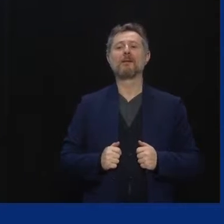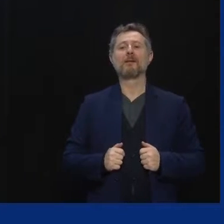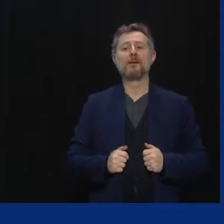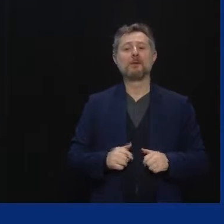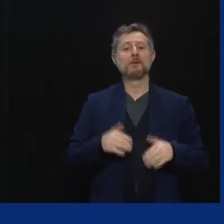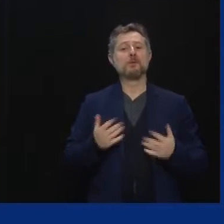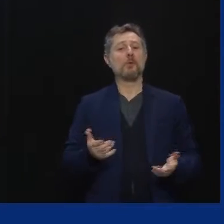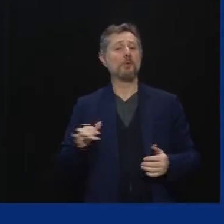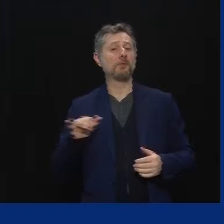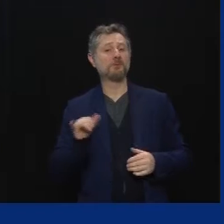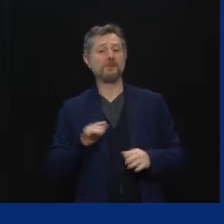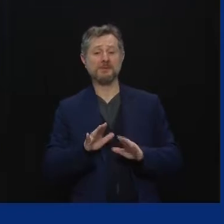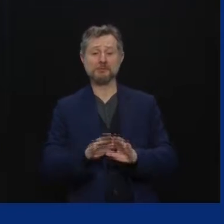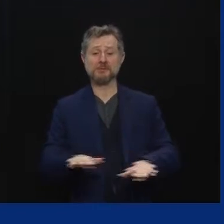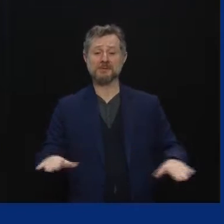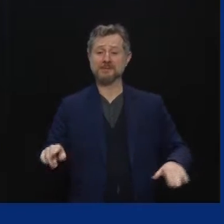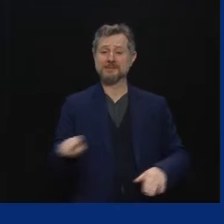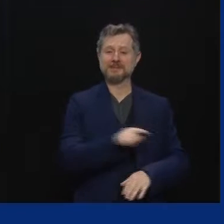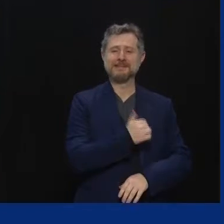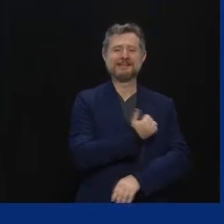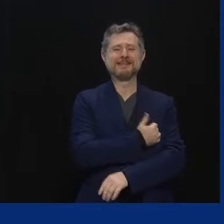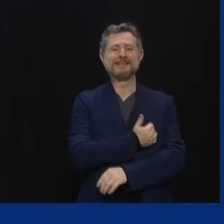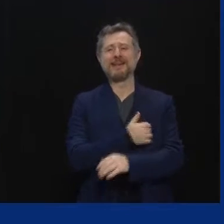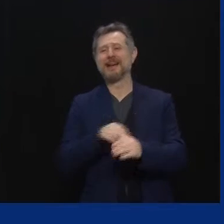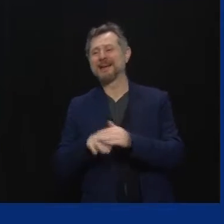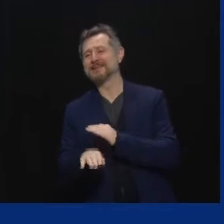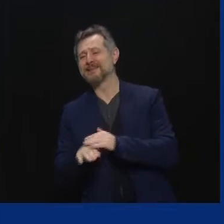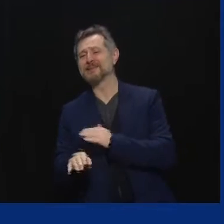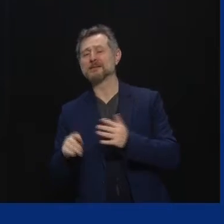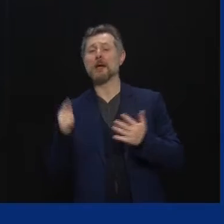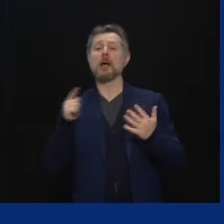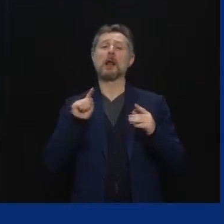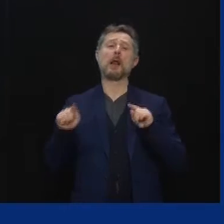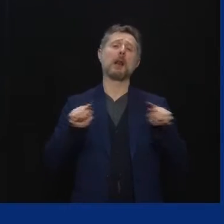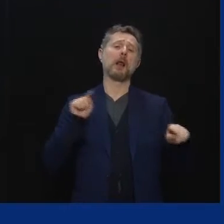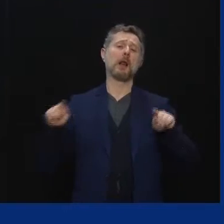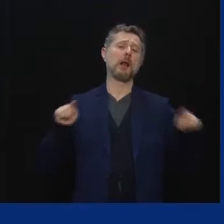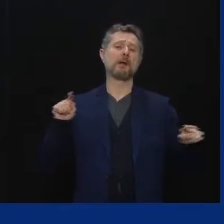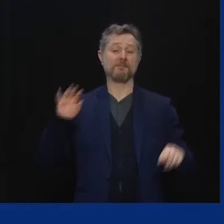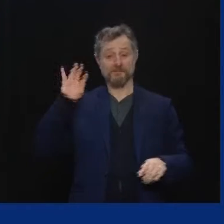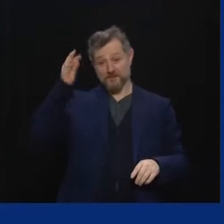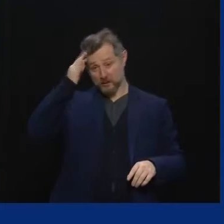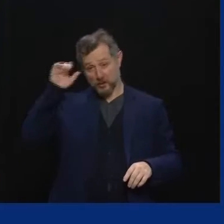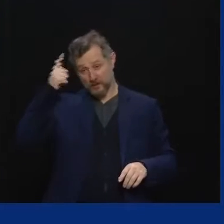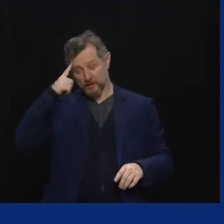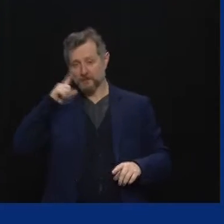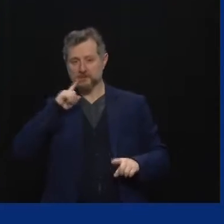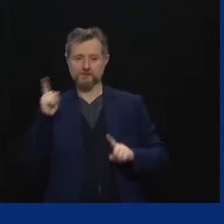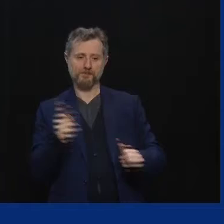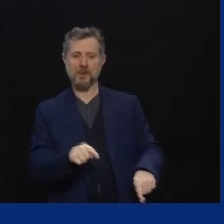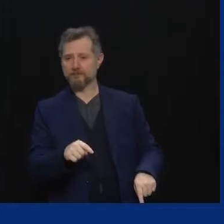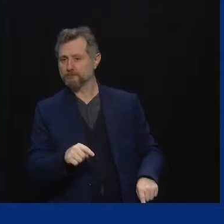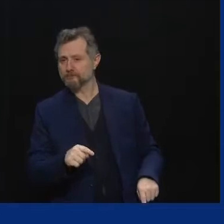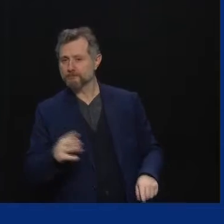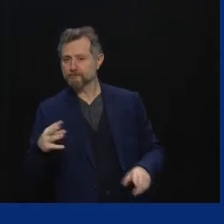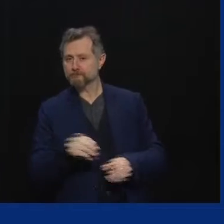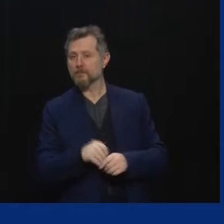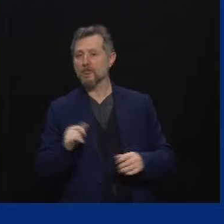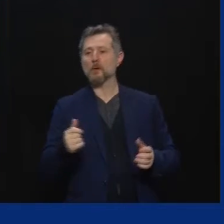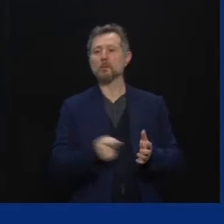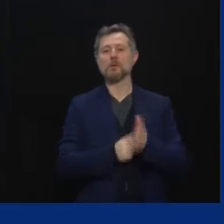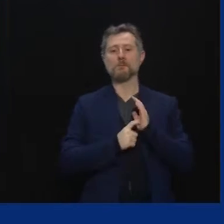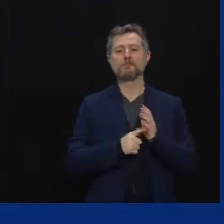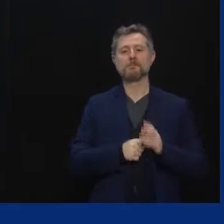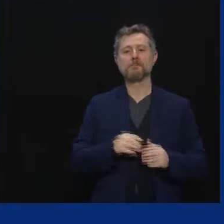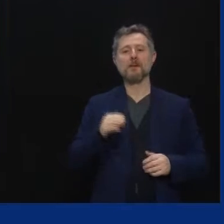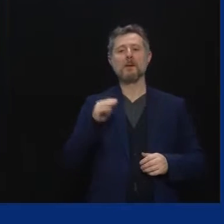and all this accessibility is coming from the federal government as well as requiring Medicaid reimbursement for providers. This